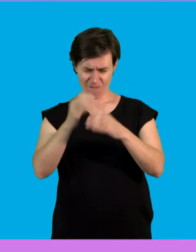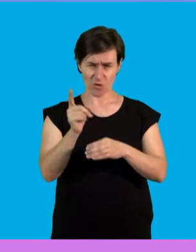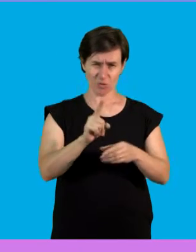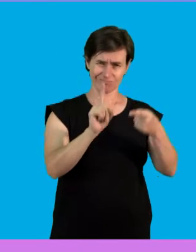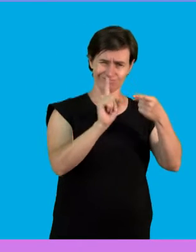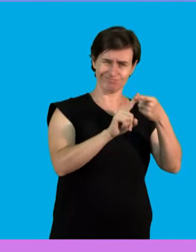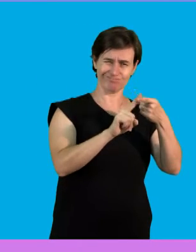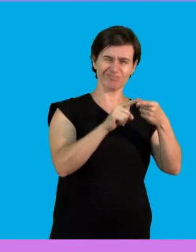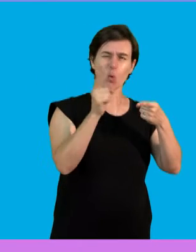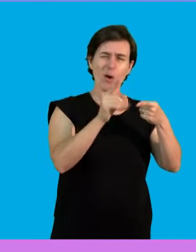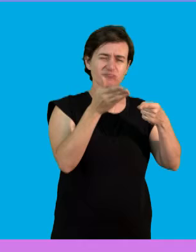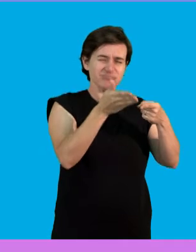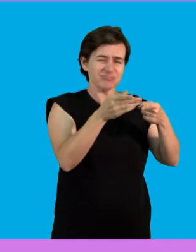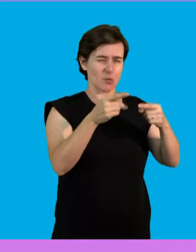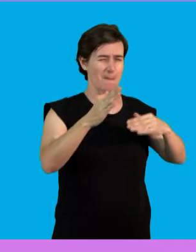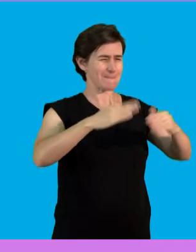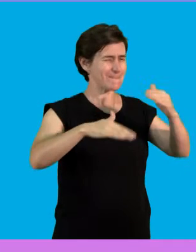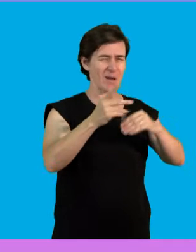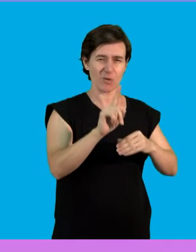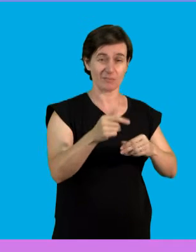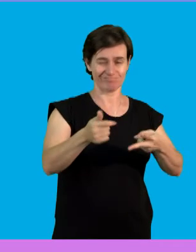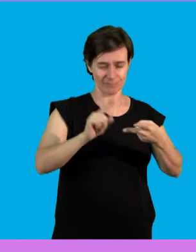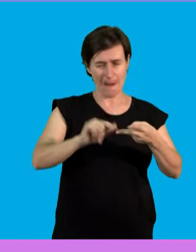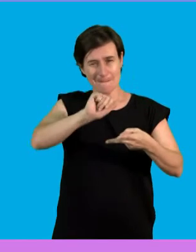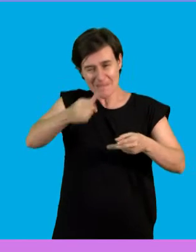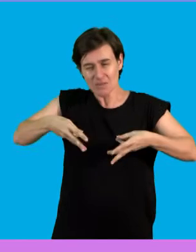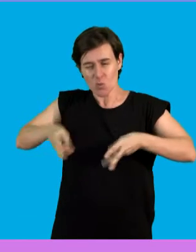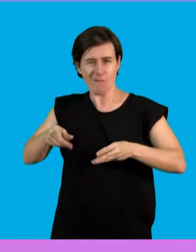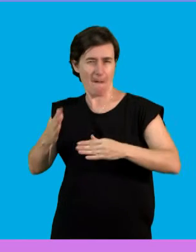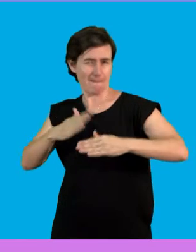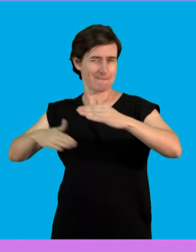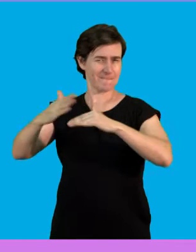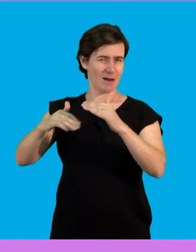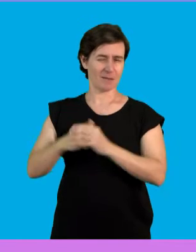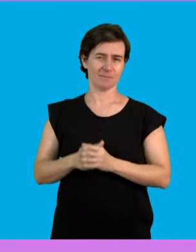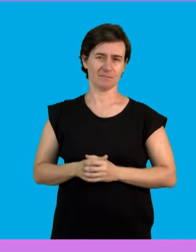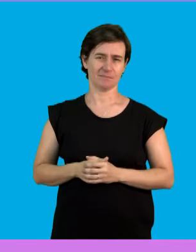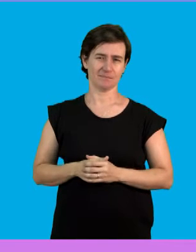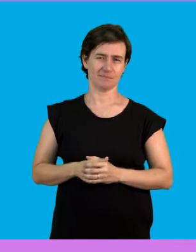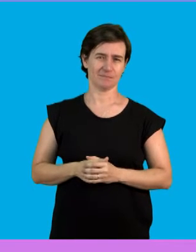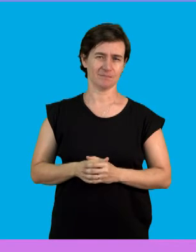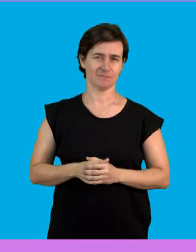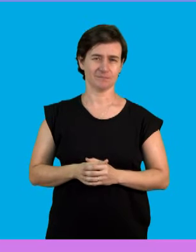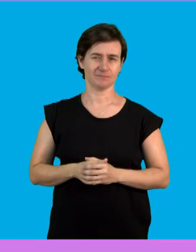the aspects of packaging and also optimal packaging.